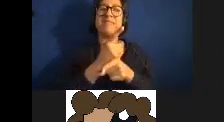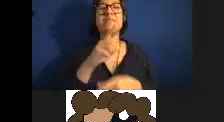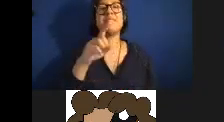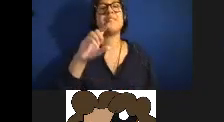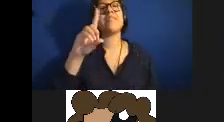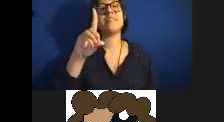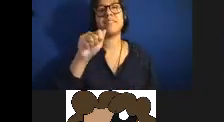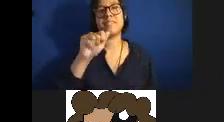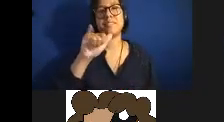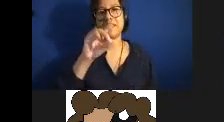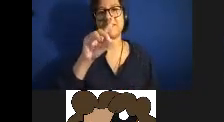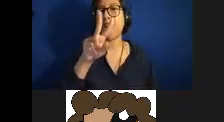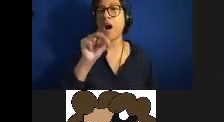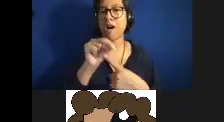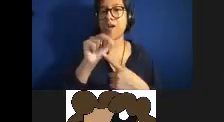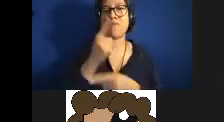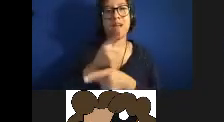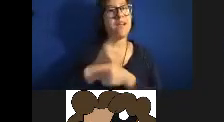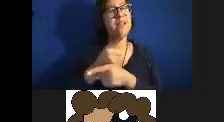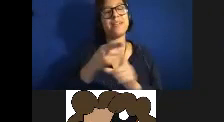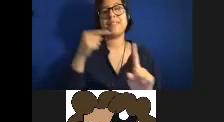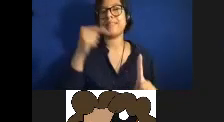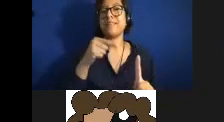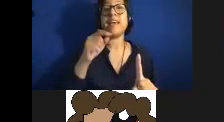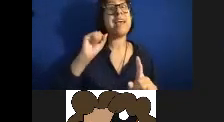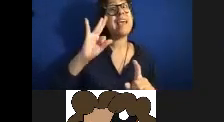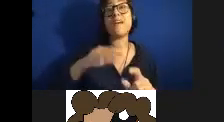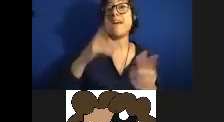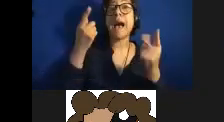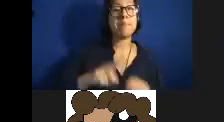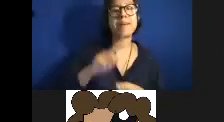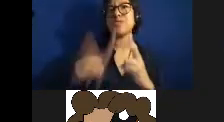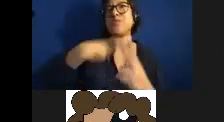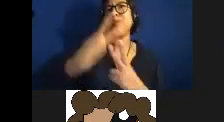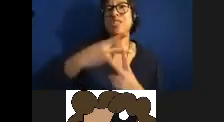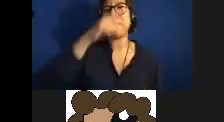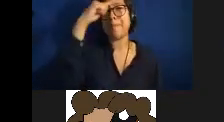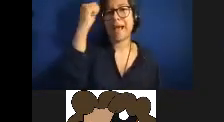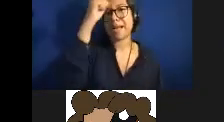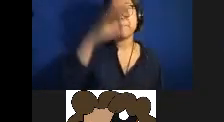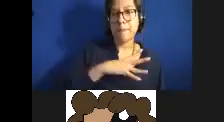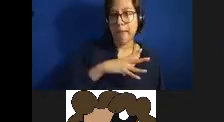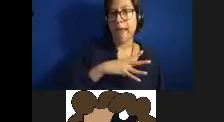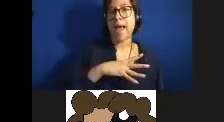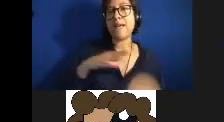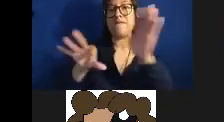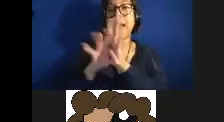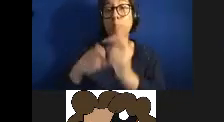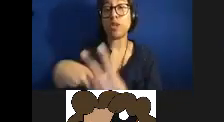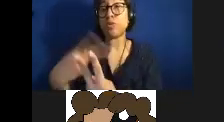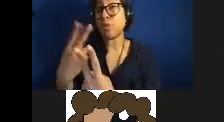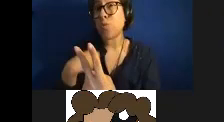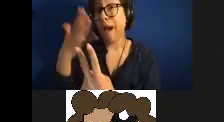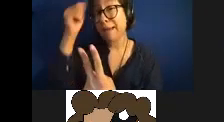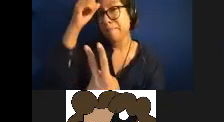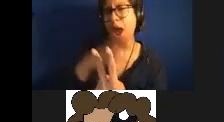Let it be the other way around as far as the race concerns. And it had turned out totally different. We all know that. Exactly. And then, so